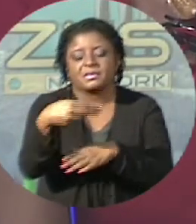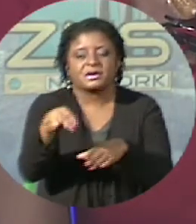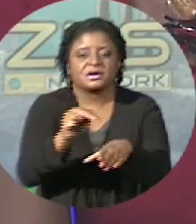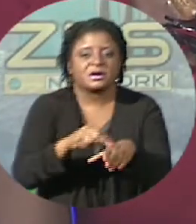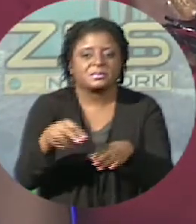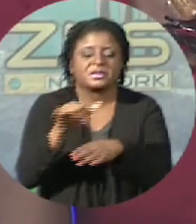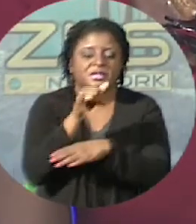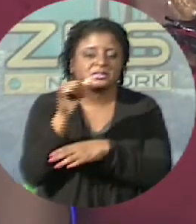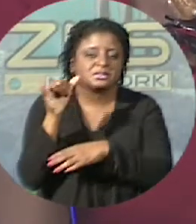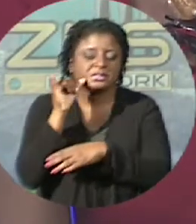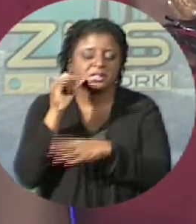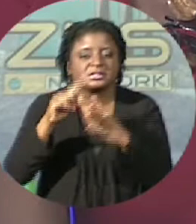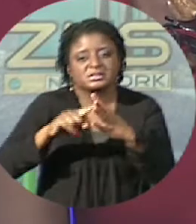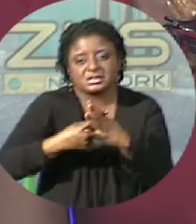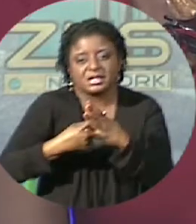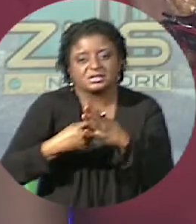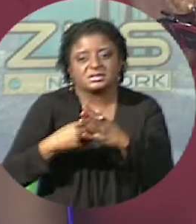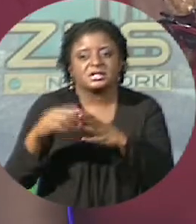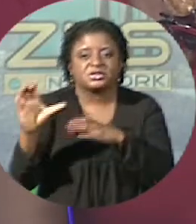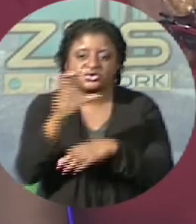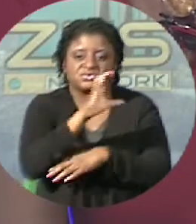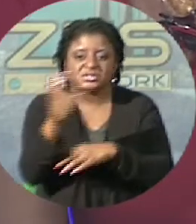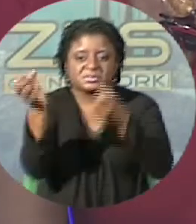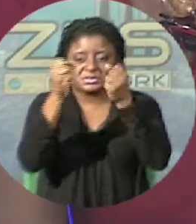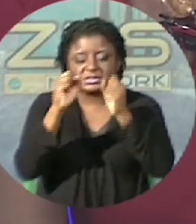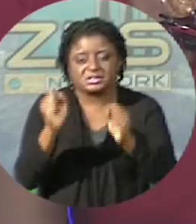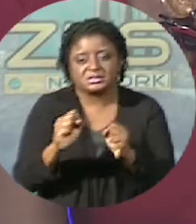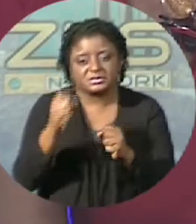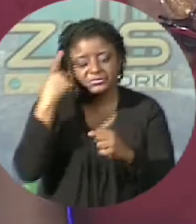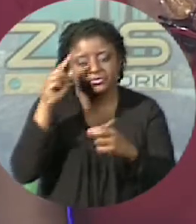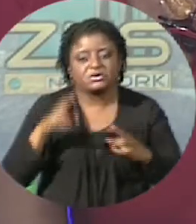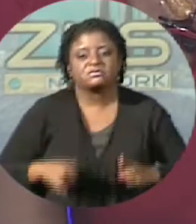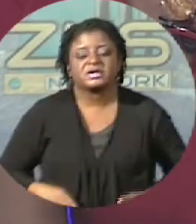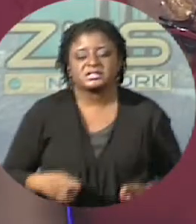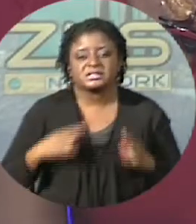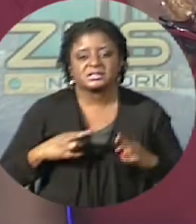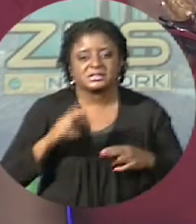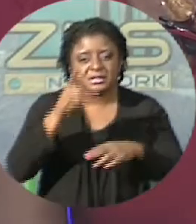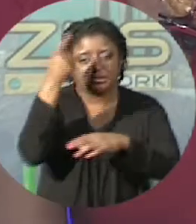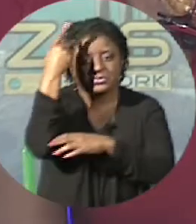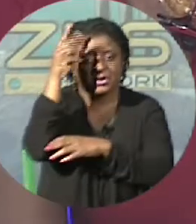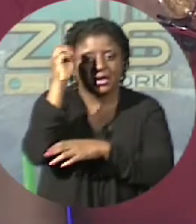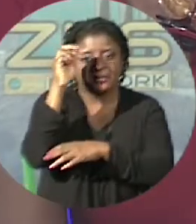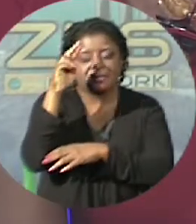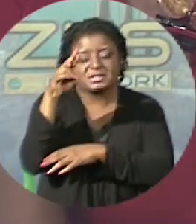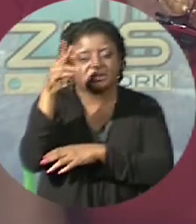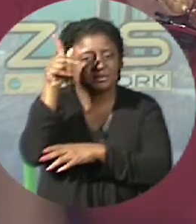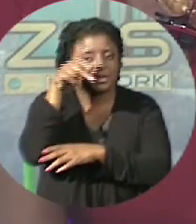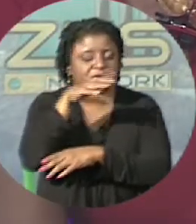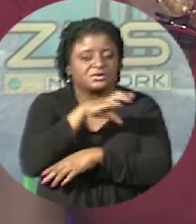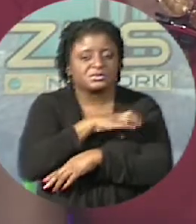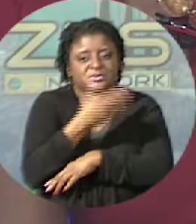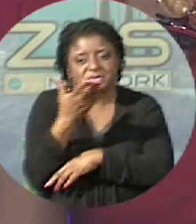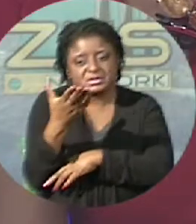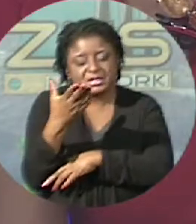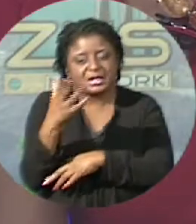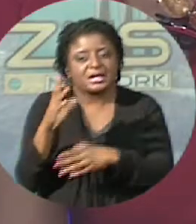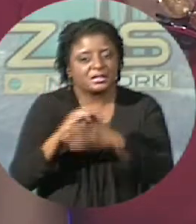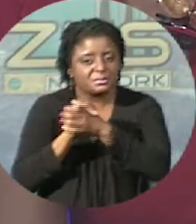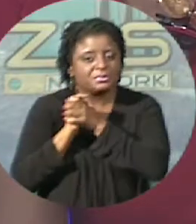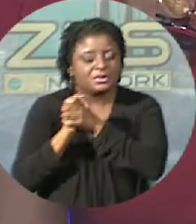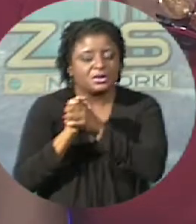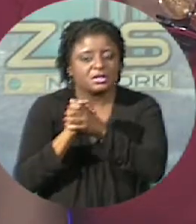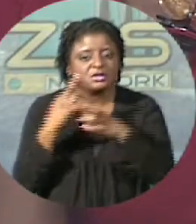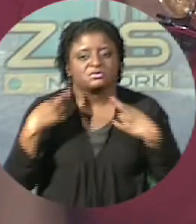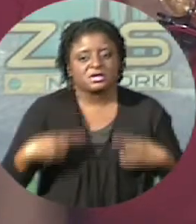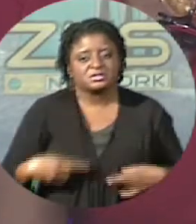season for residents on that northern island. Prime Minister the Right Honorable Perry Christie was on hand for that event and applauded residents for